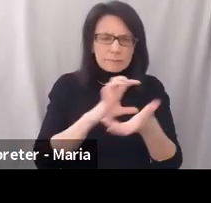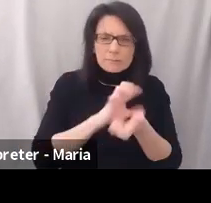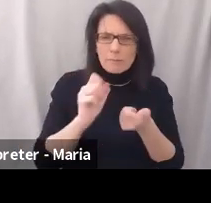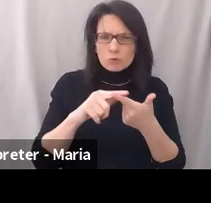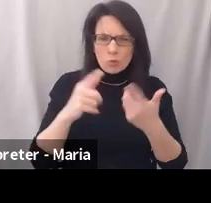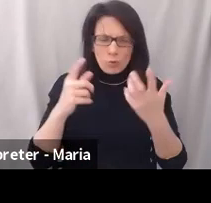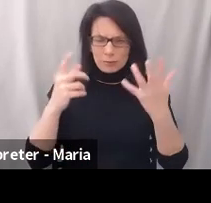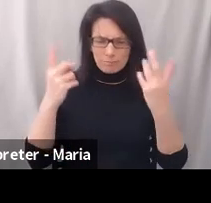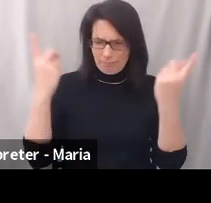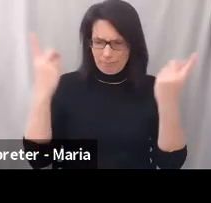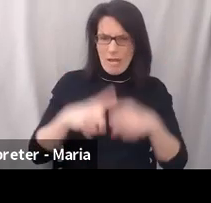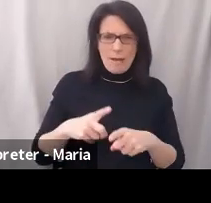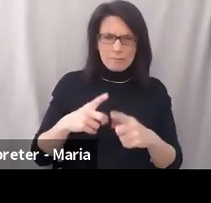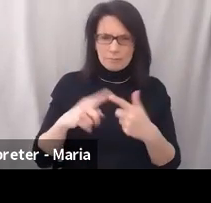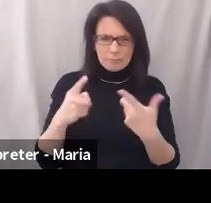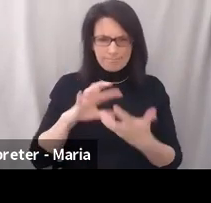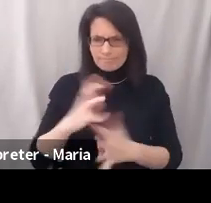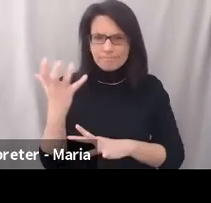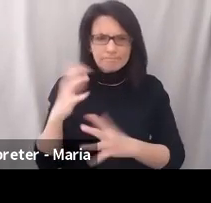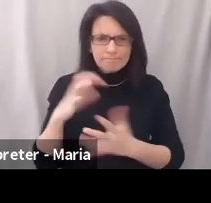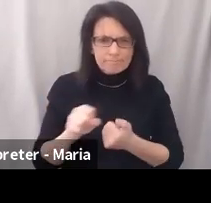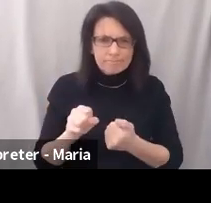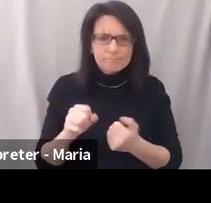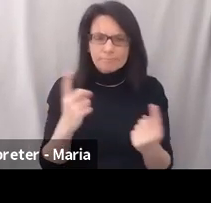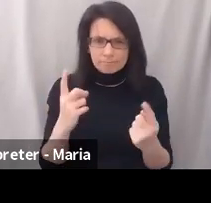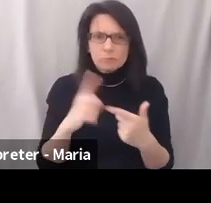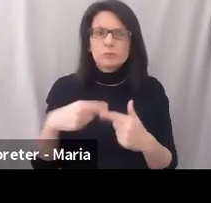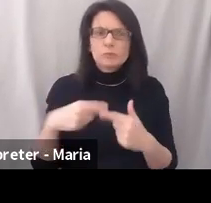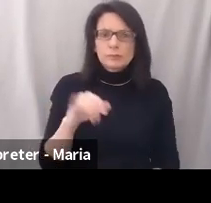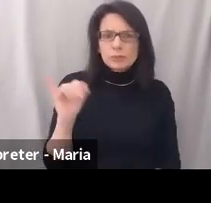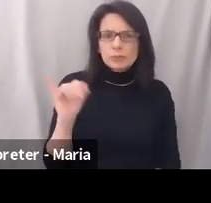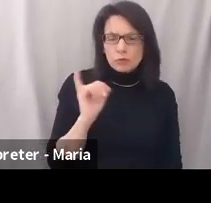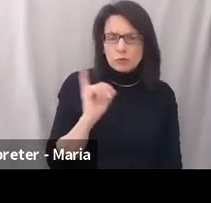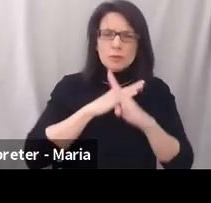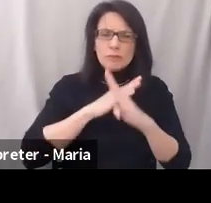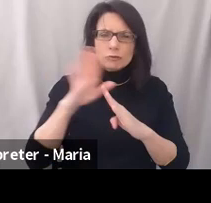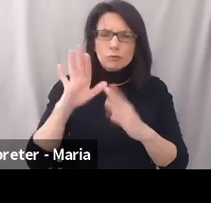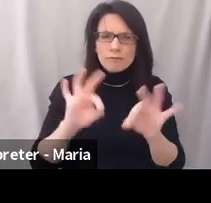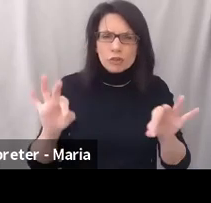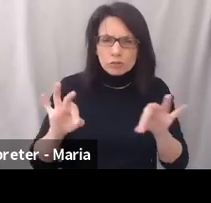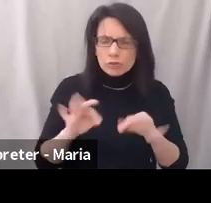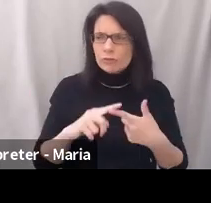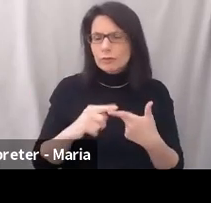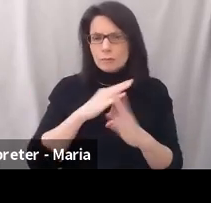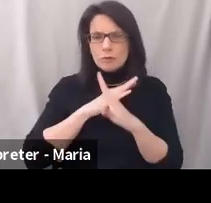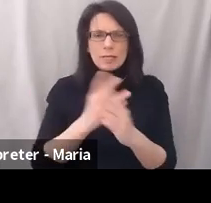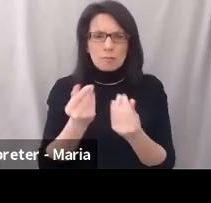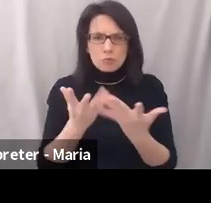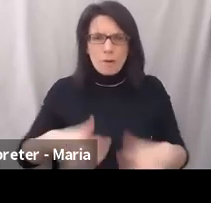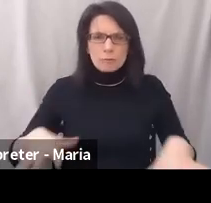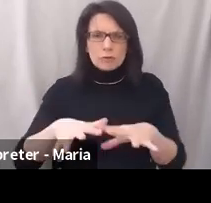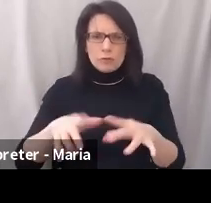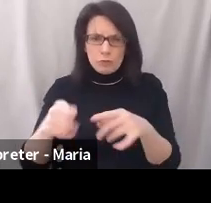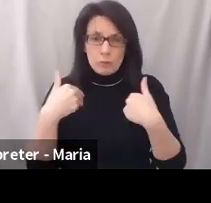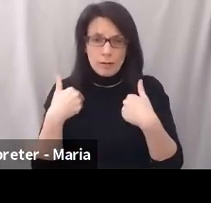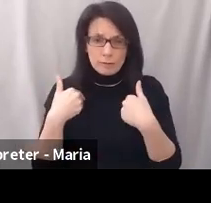destroyed. So the insurance can protect your furniture, it can protect your personal property.